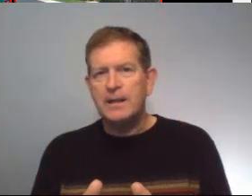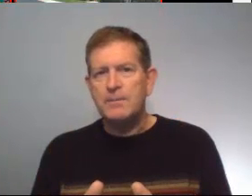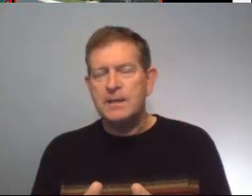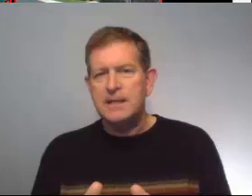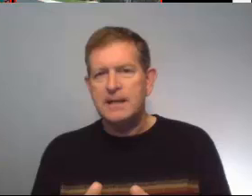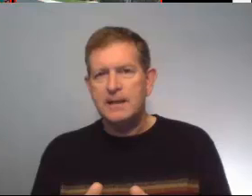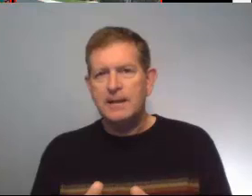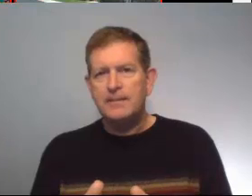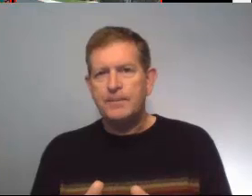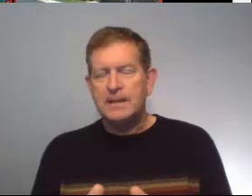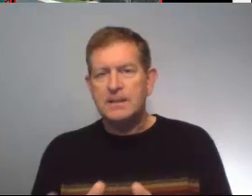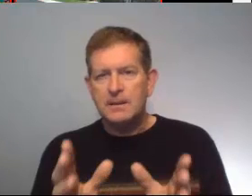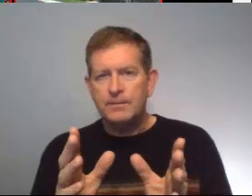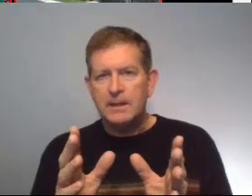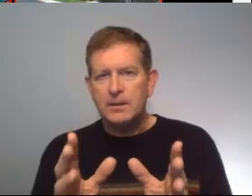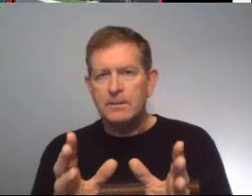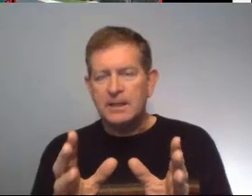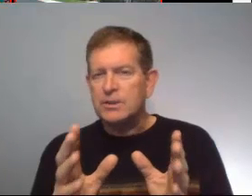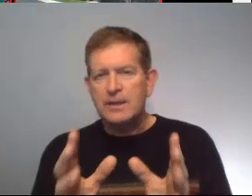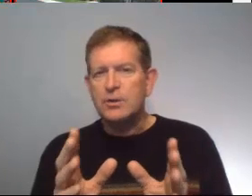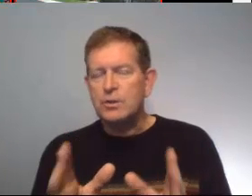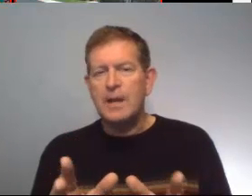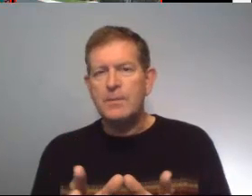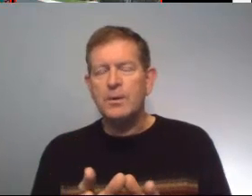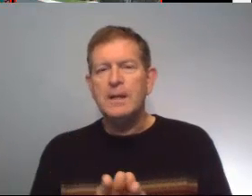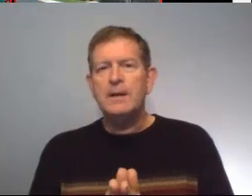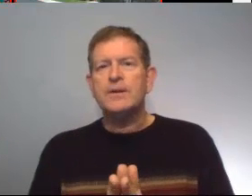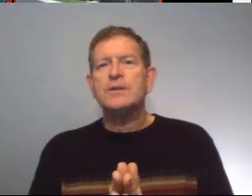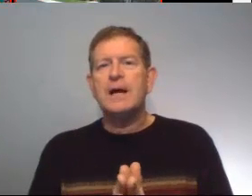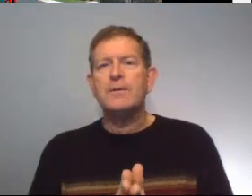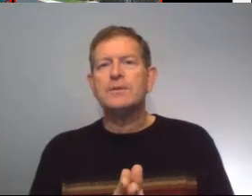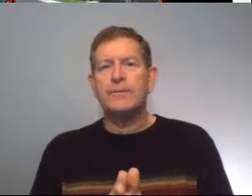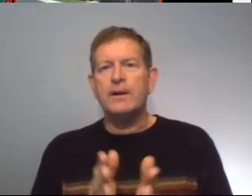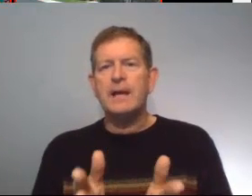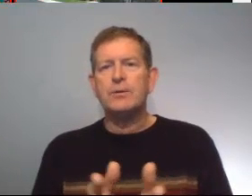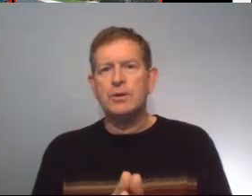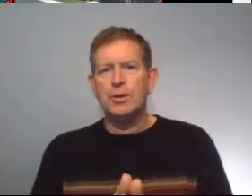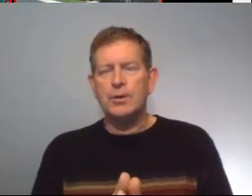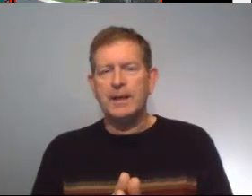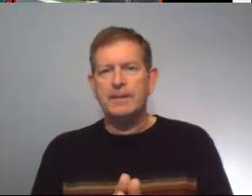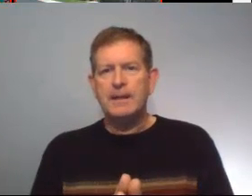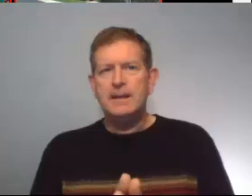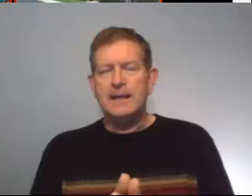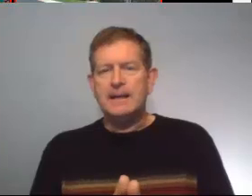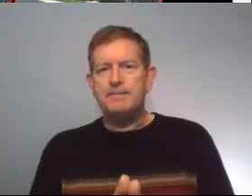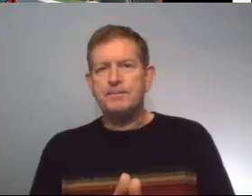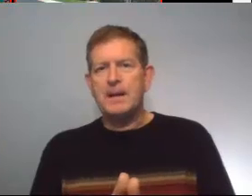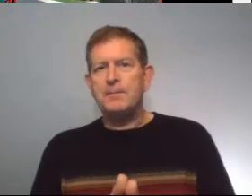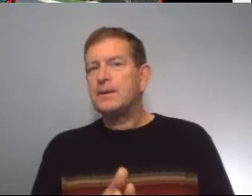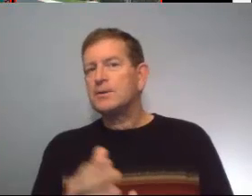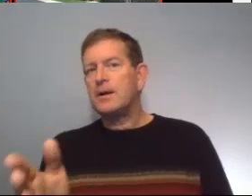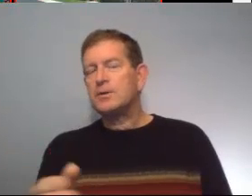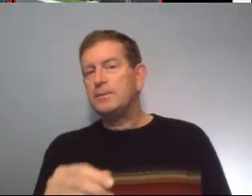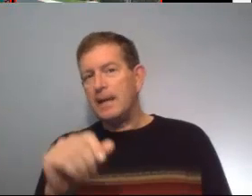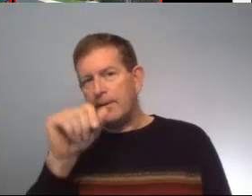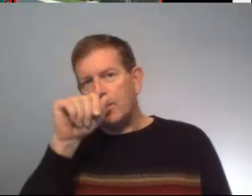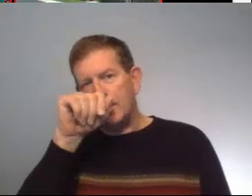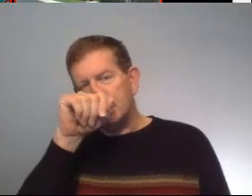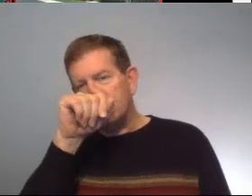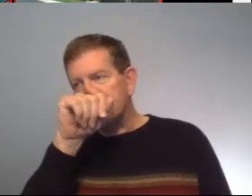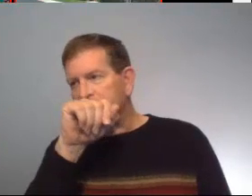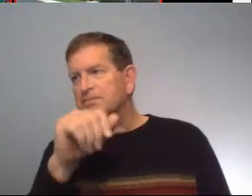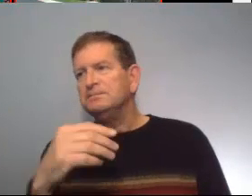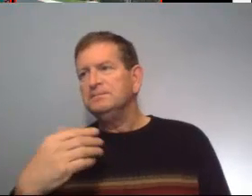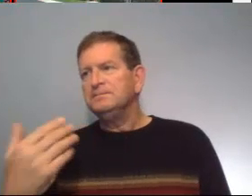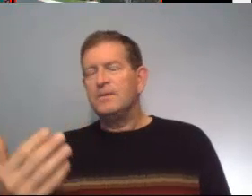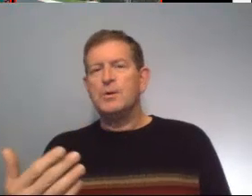try and imitate, to the extent that you're able, the sounds of the language you're learning. But there's also, beyond the whole